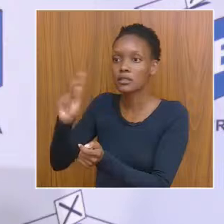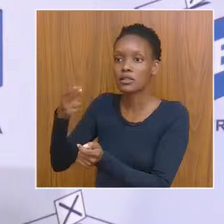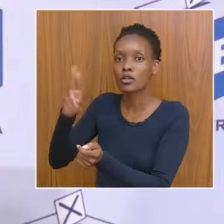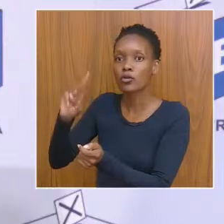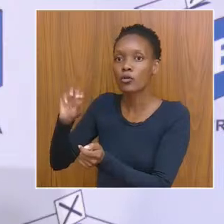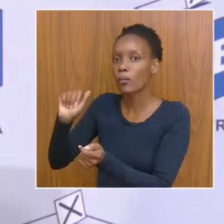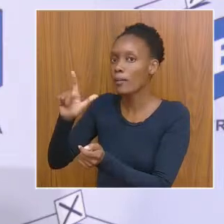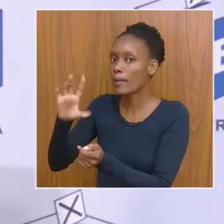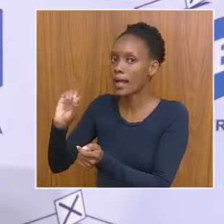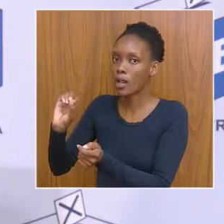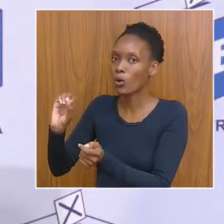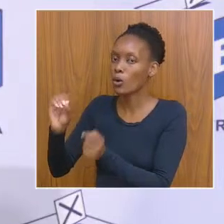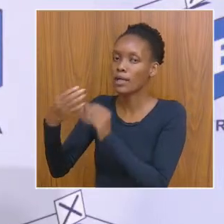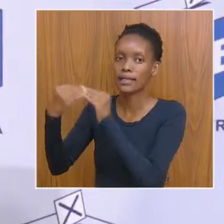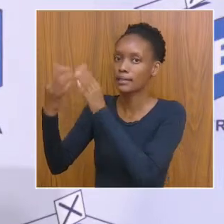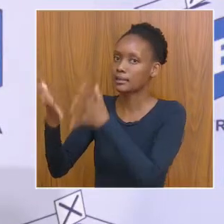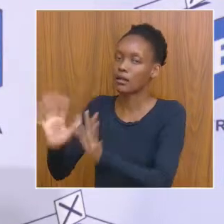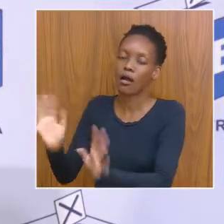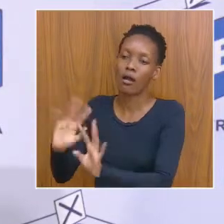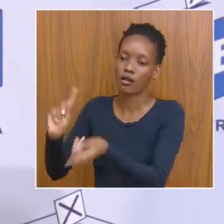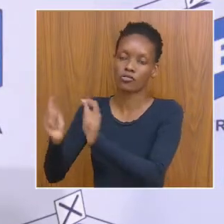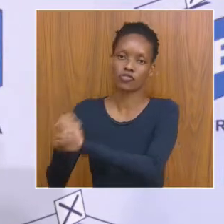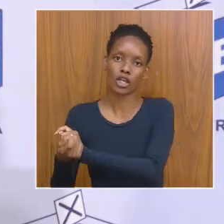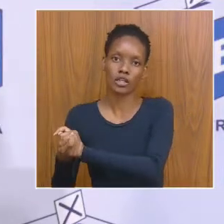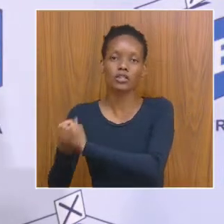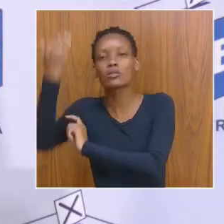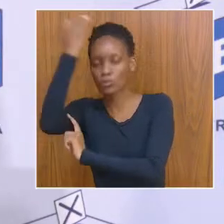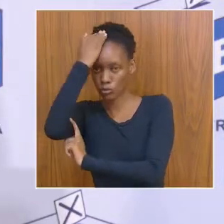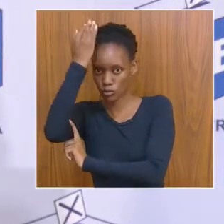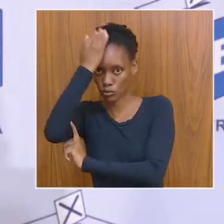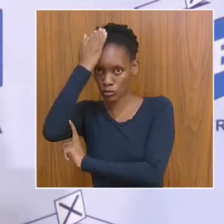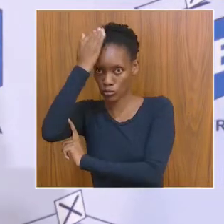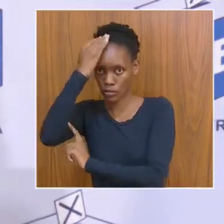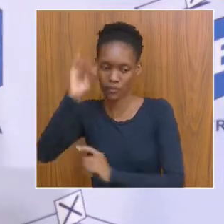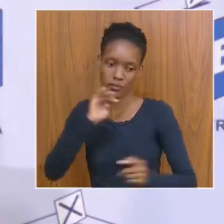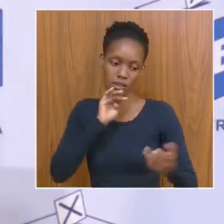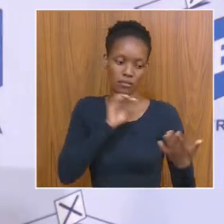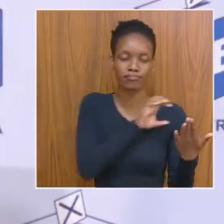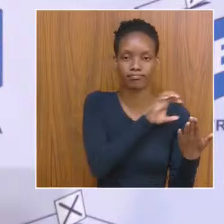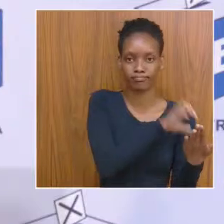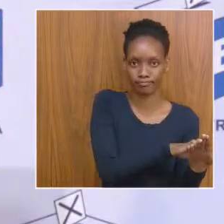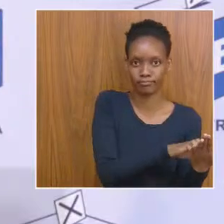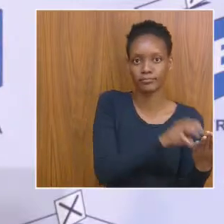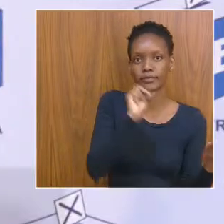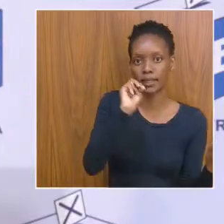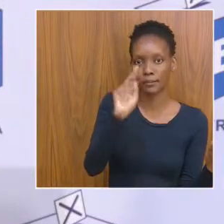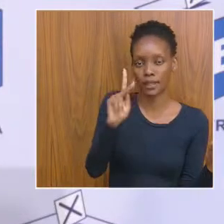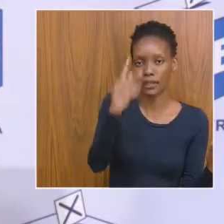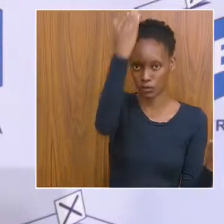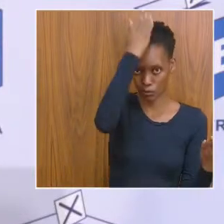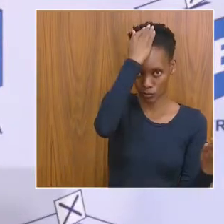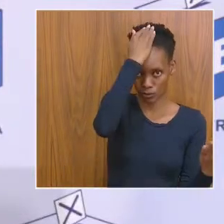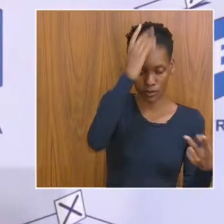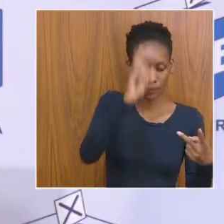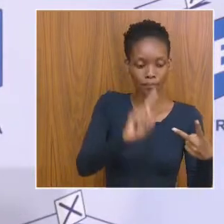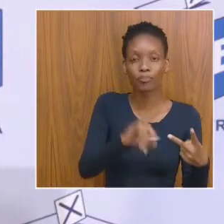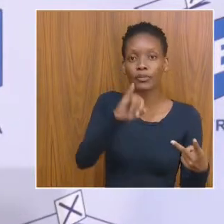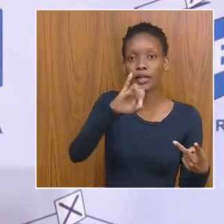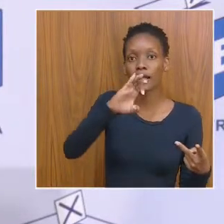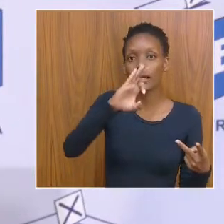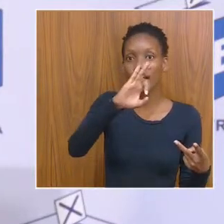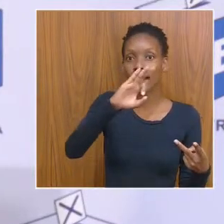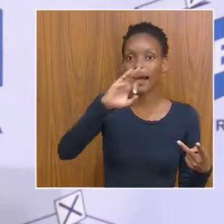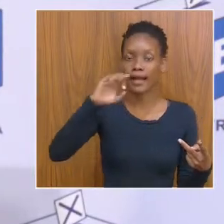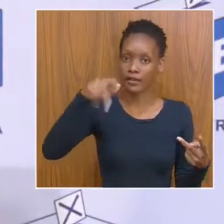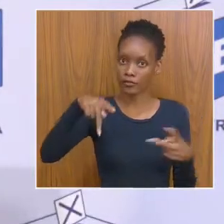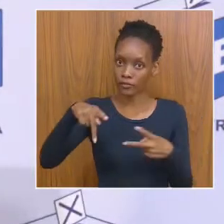Mr. Zuma is the party leader. In respect of the IFP, while the face of their campaign